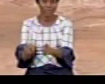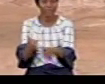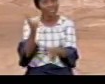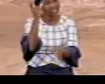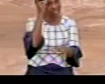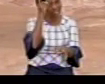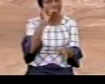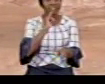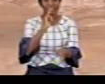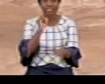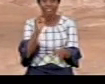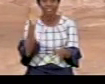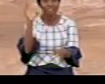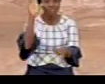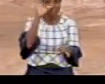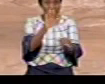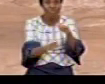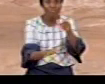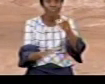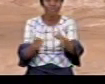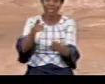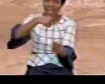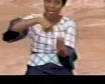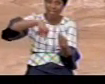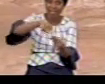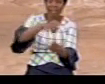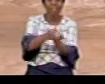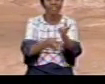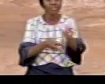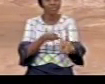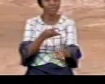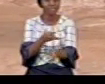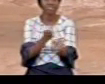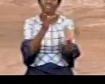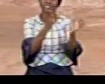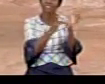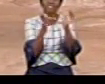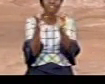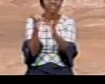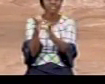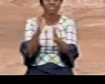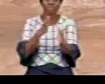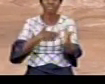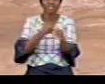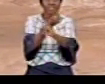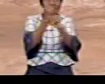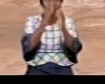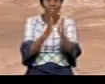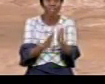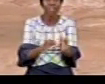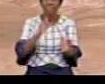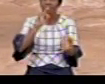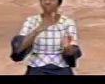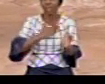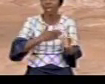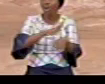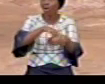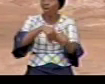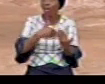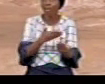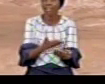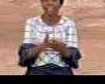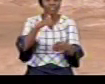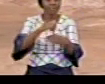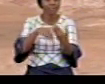Satan is moving all over the world, but Jesus, my Savior, is my